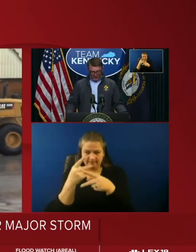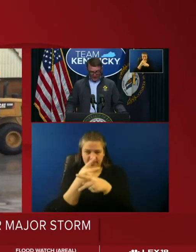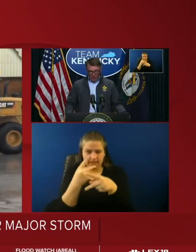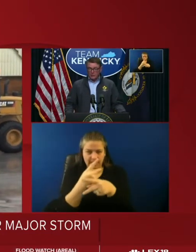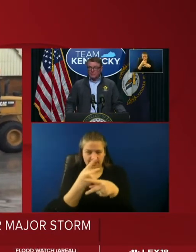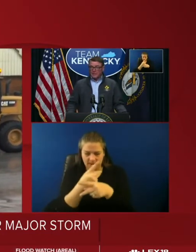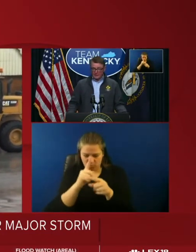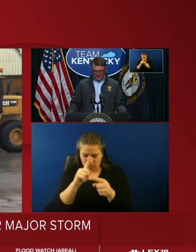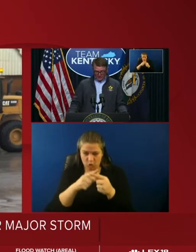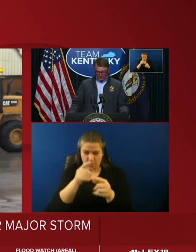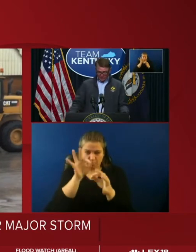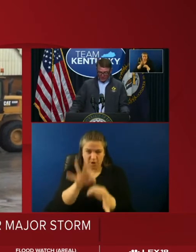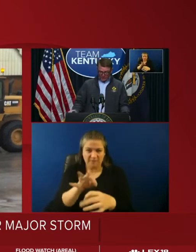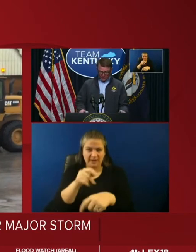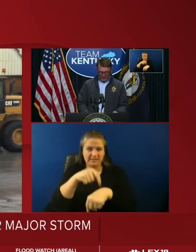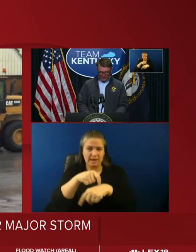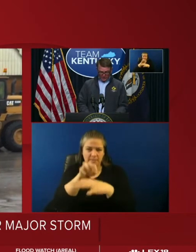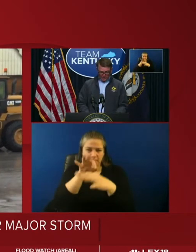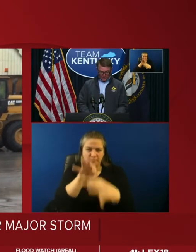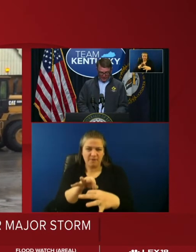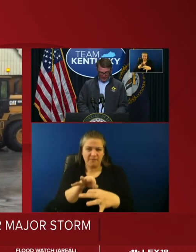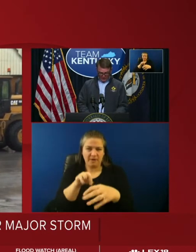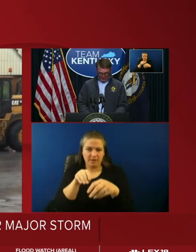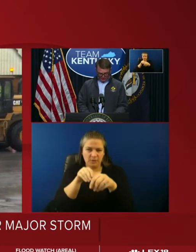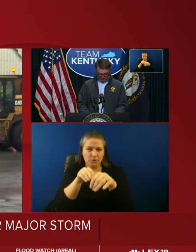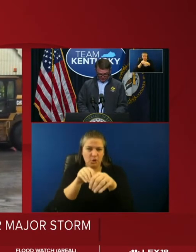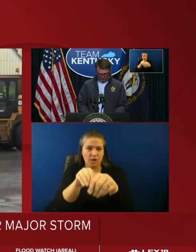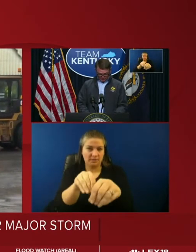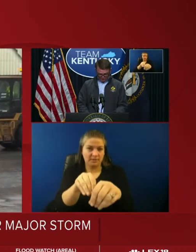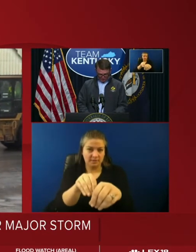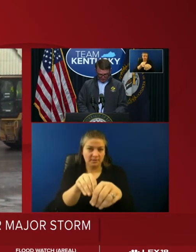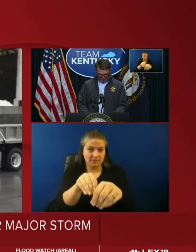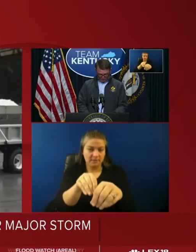to prevent the hard bonding of freezing rain to the pavement.